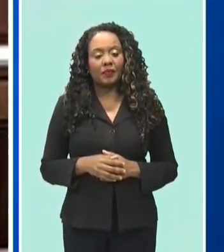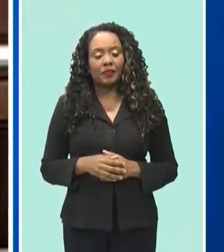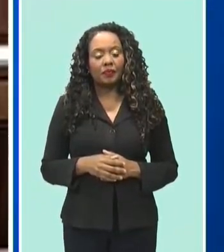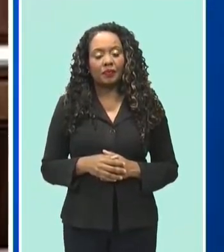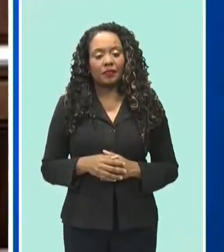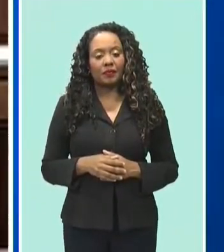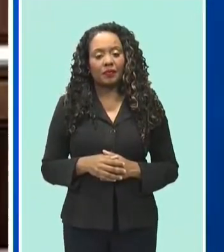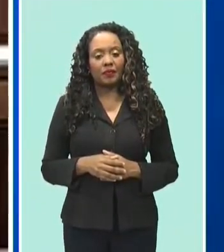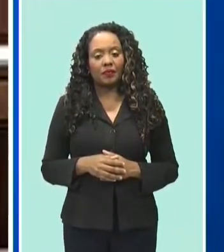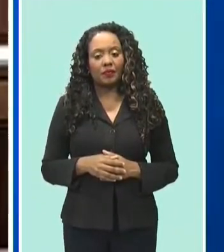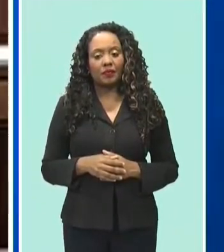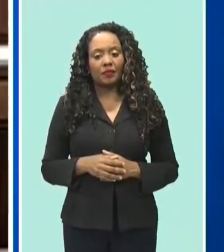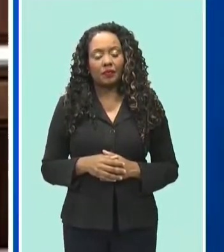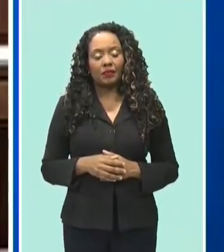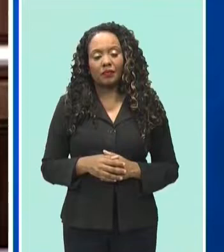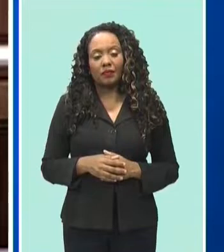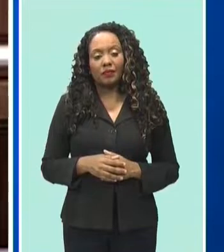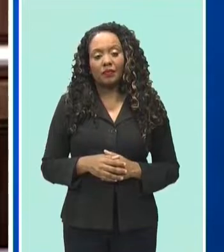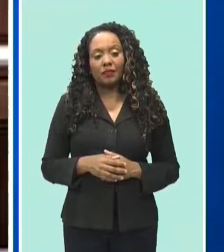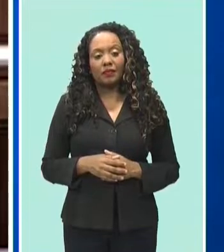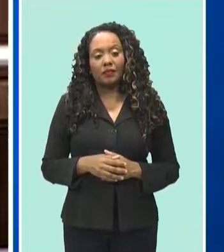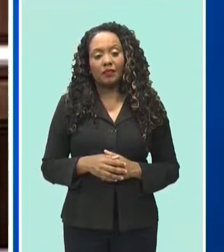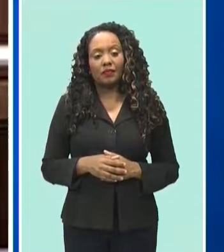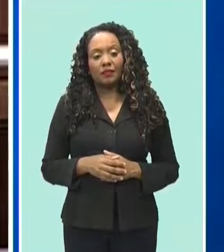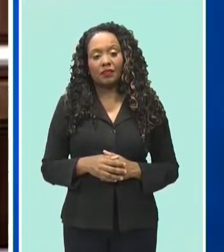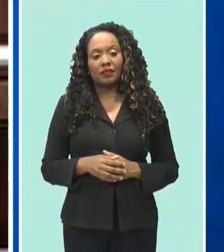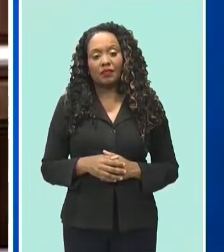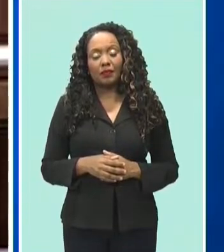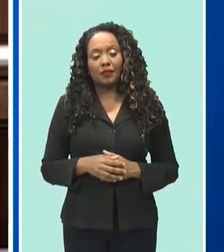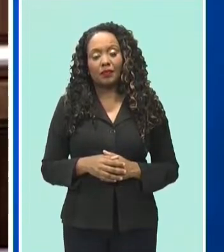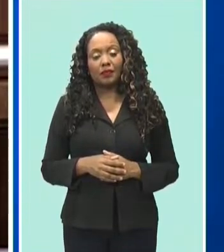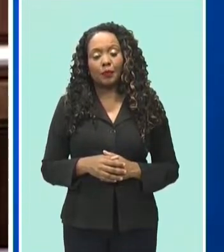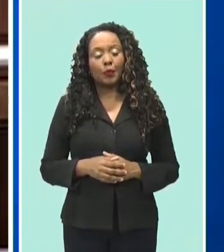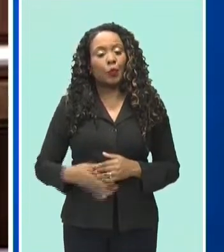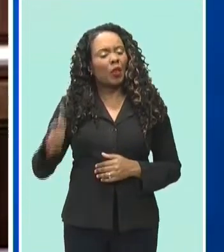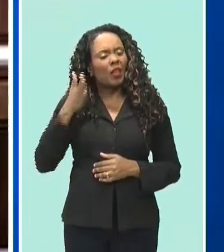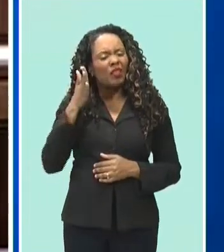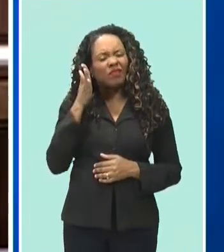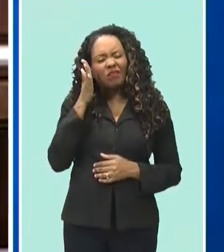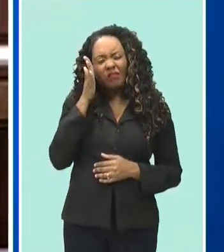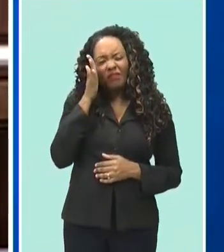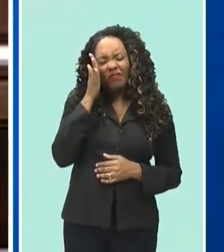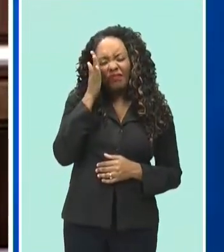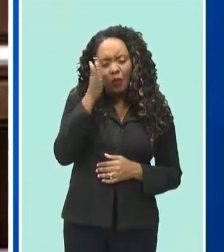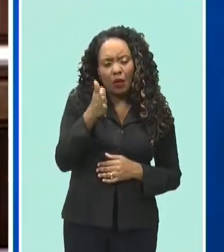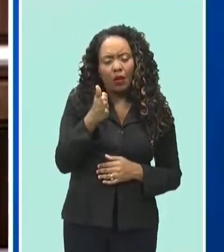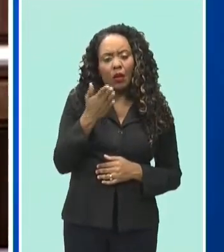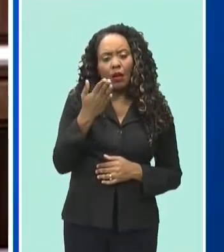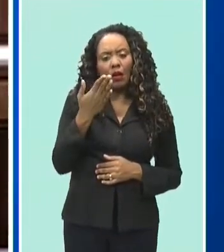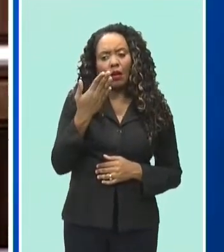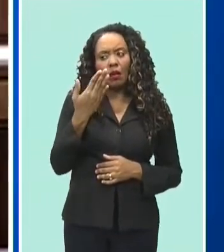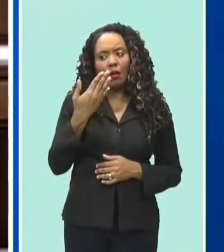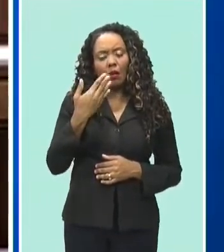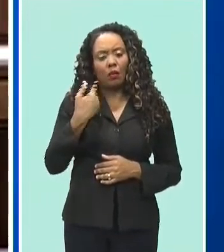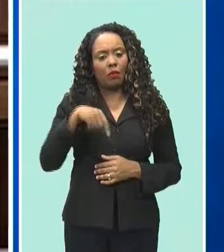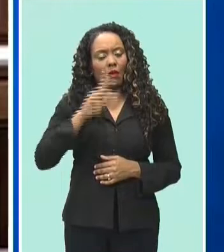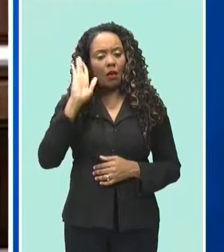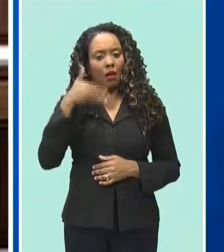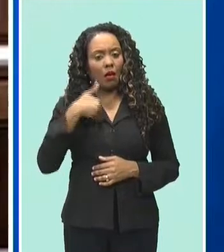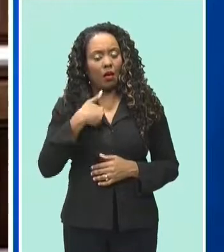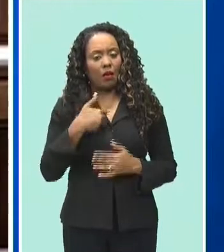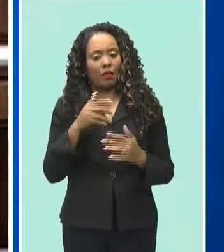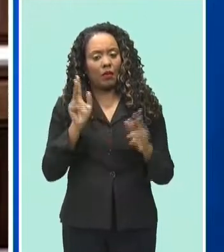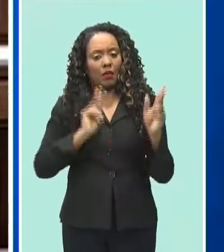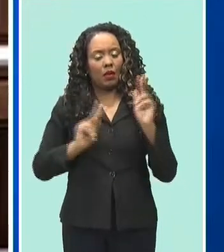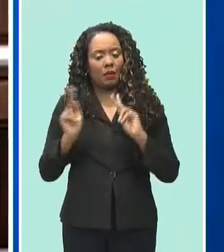direction where in the very near future that consultants at the Queen